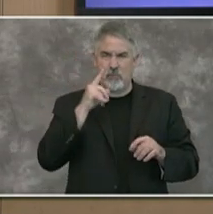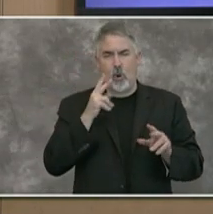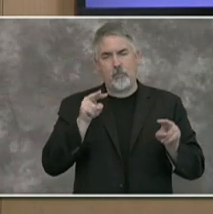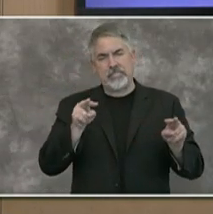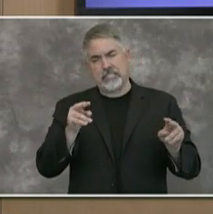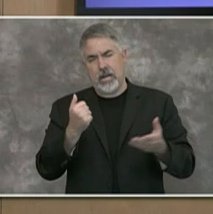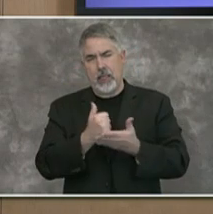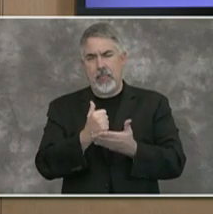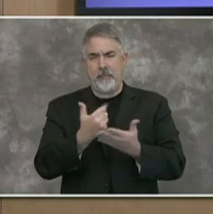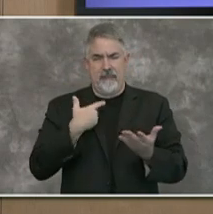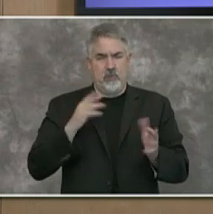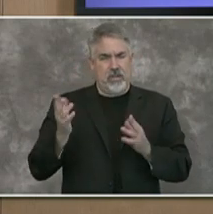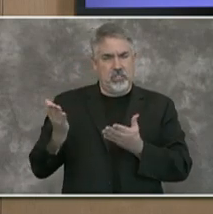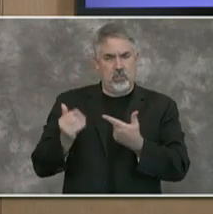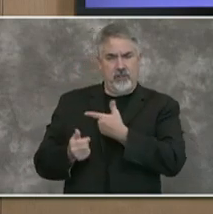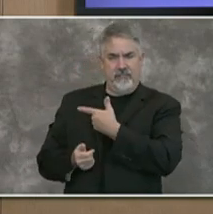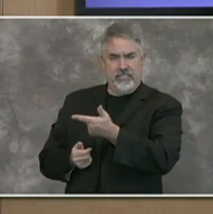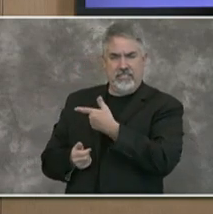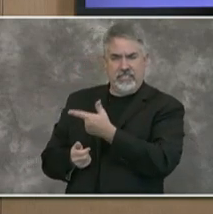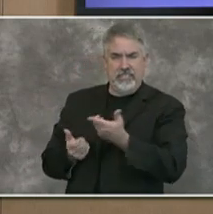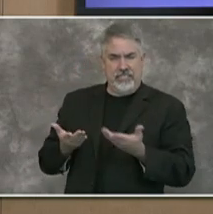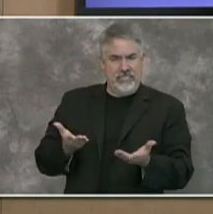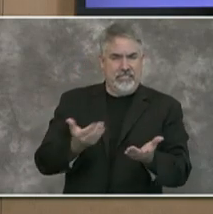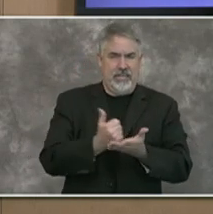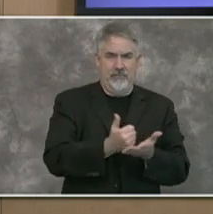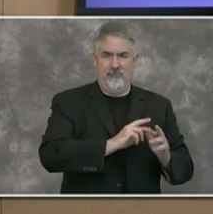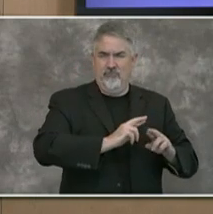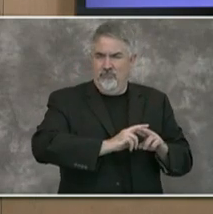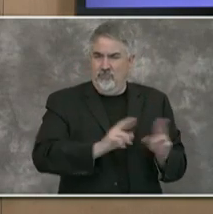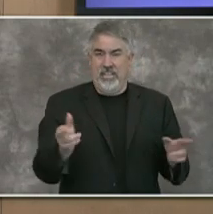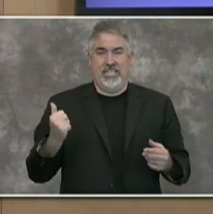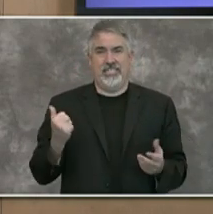try and address it, and we will continue to do that all the way through the duration of this.